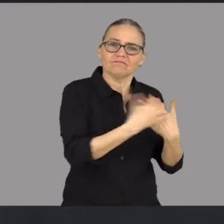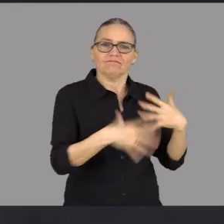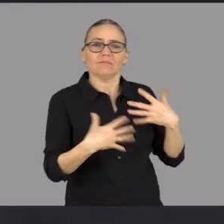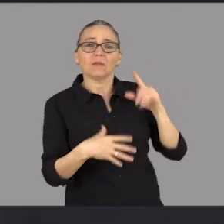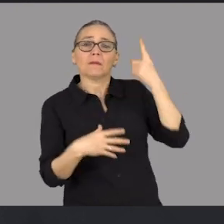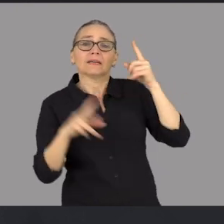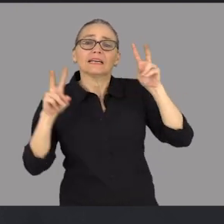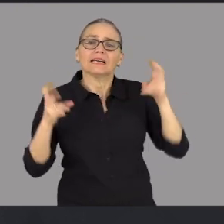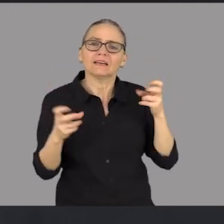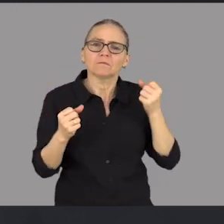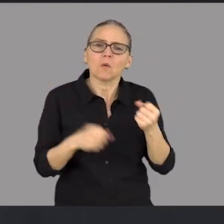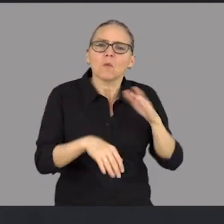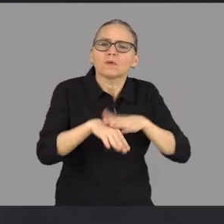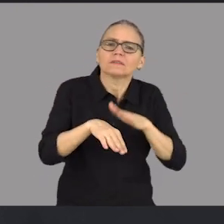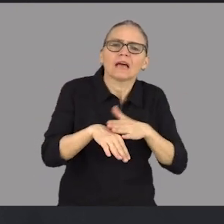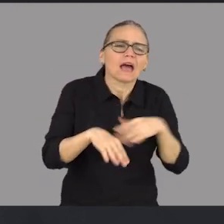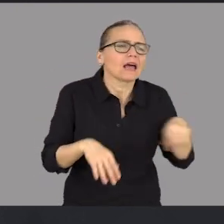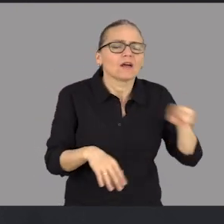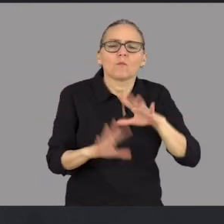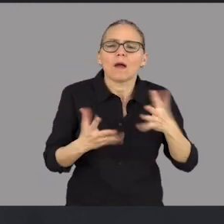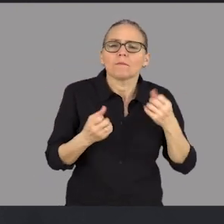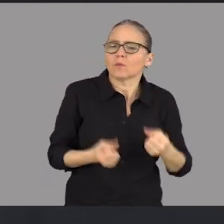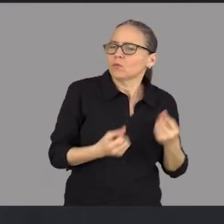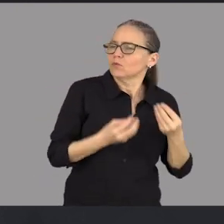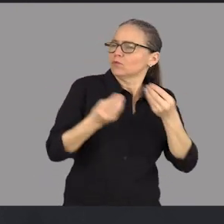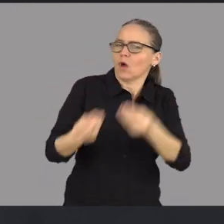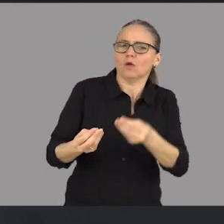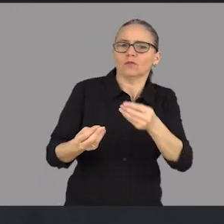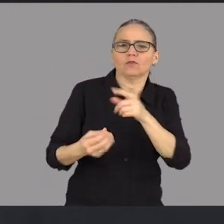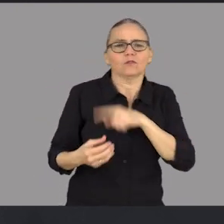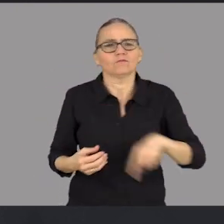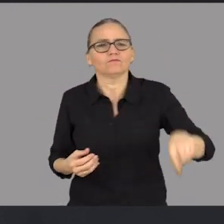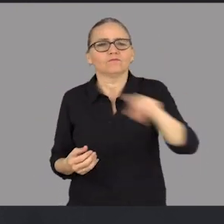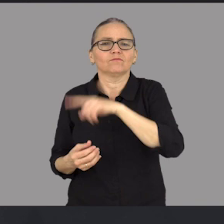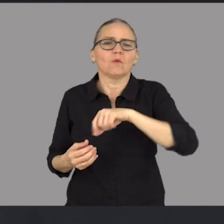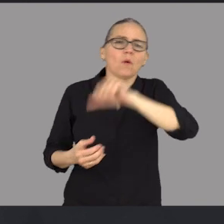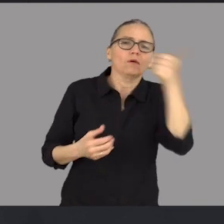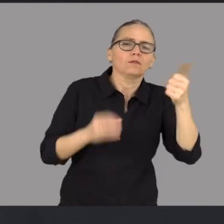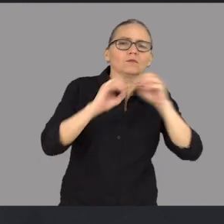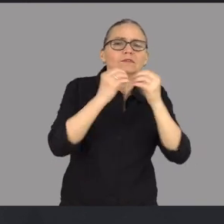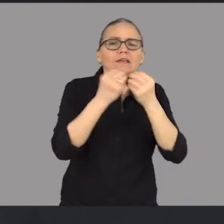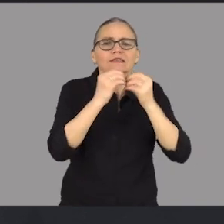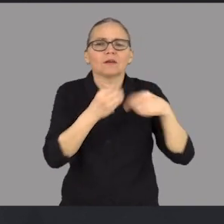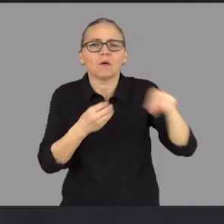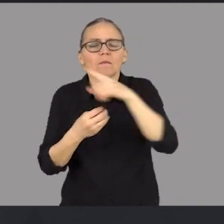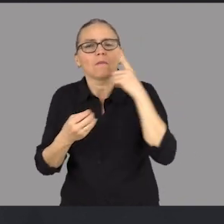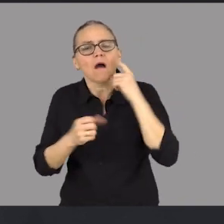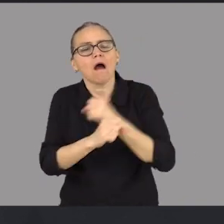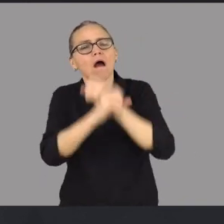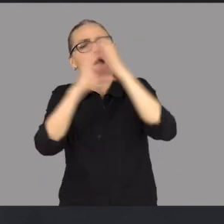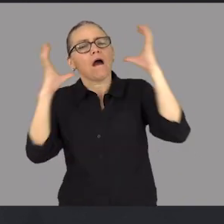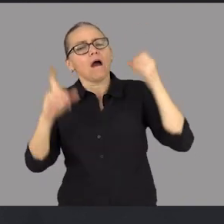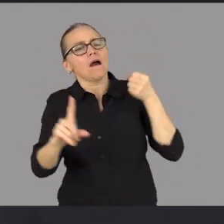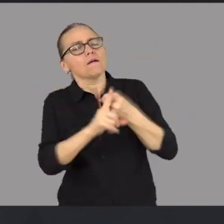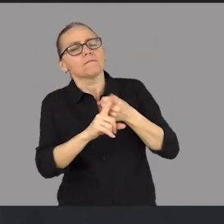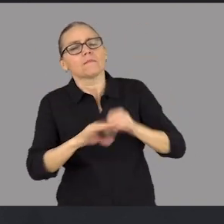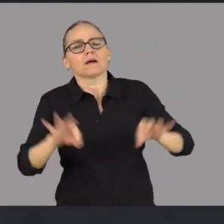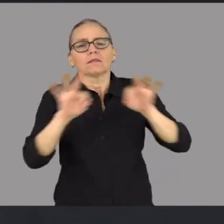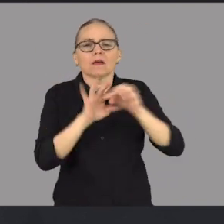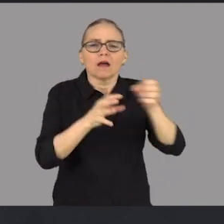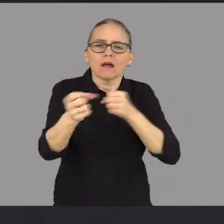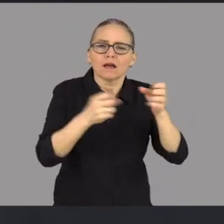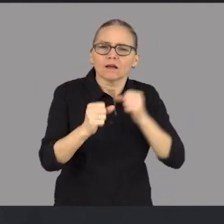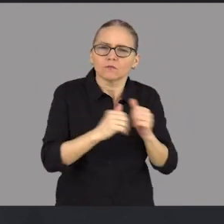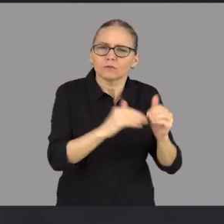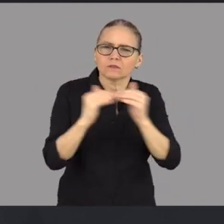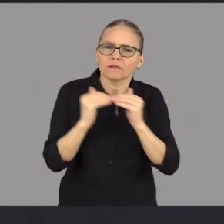these. So I'll read both of these together because they kind of go hand in hand. So one is how might or what advice